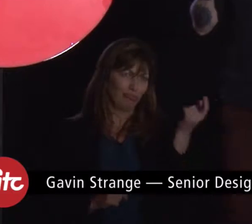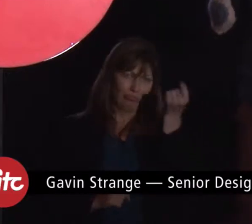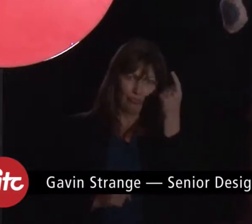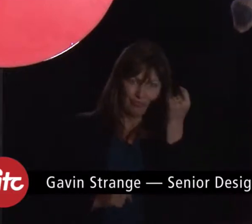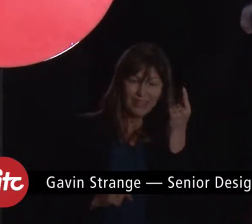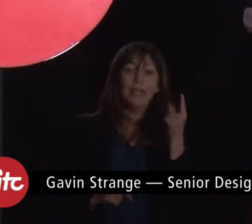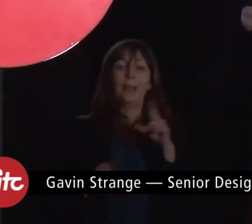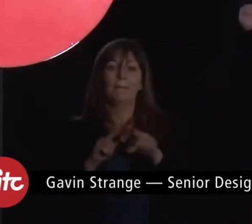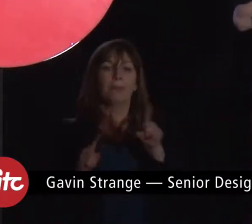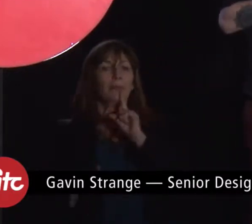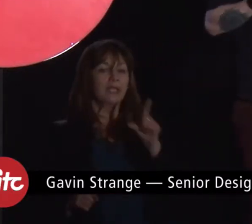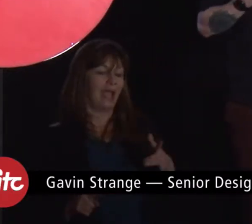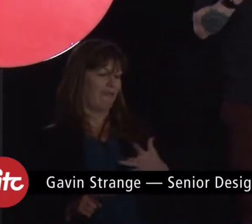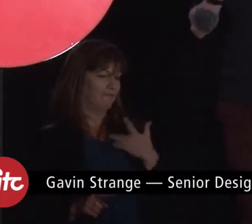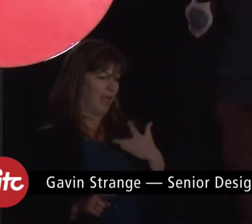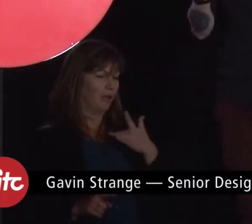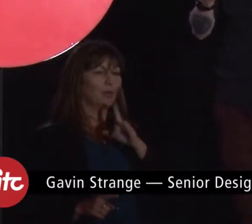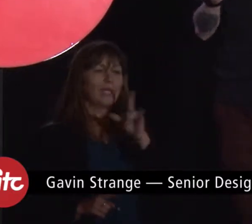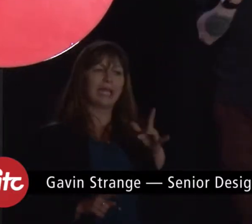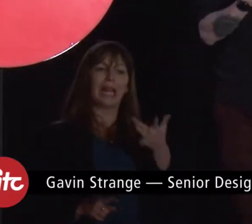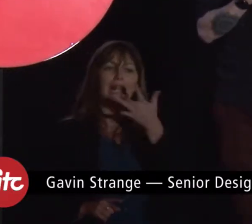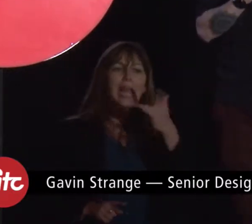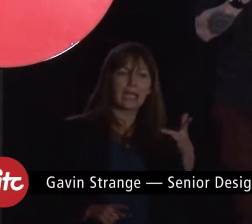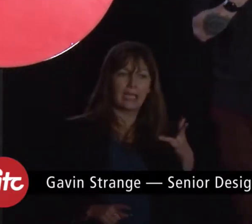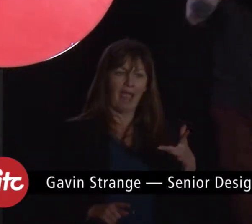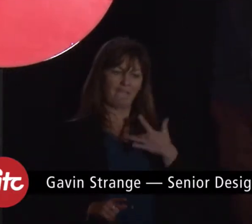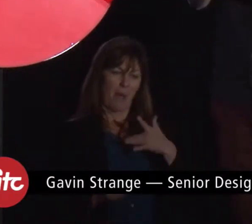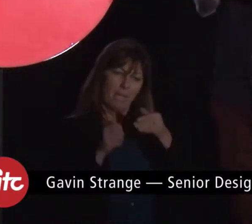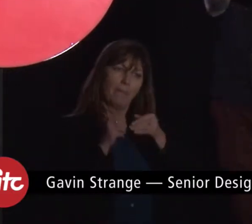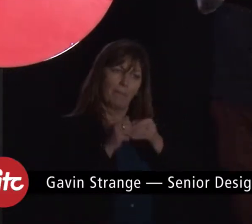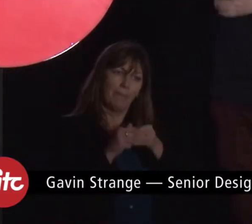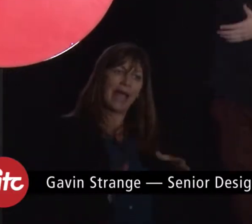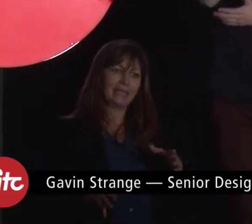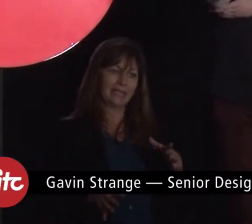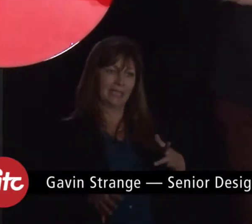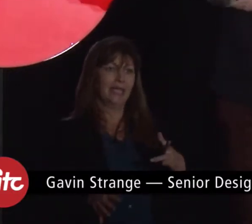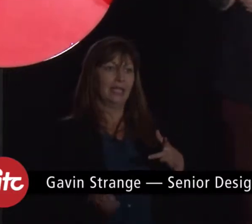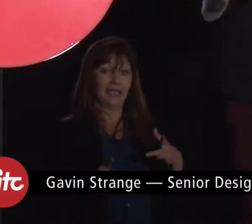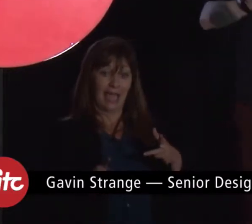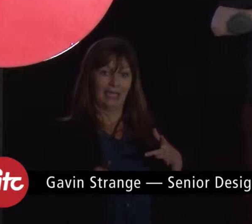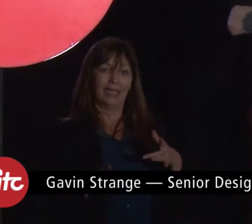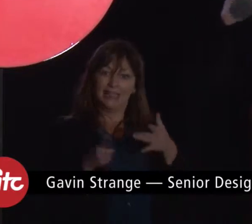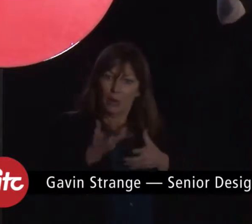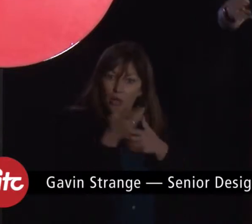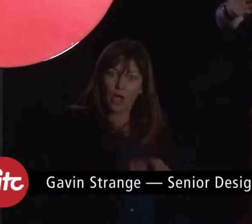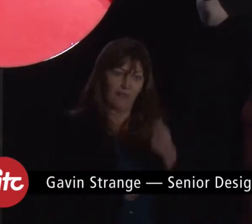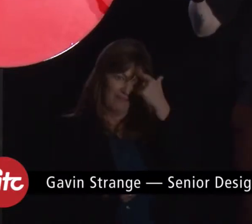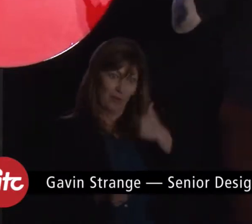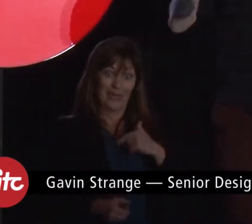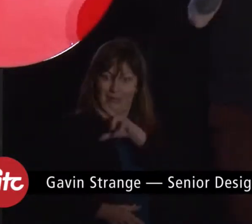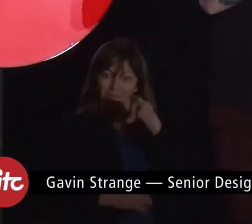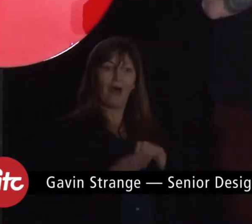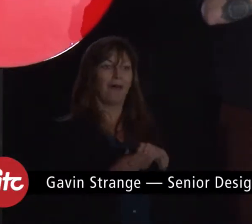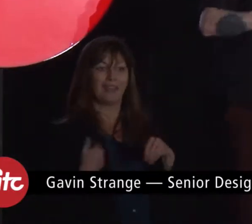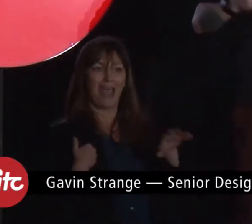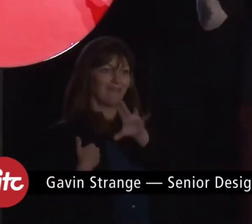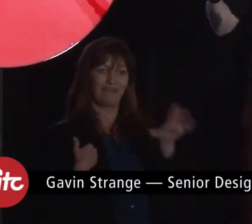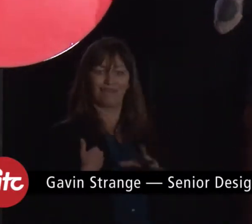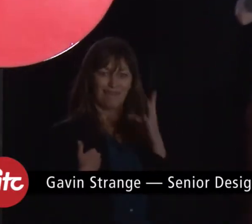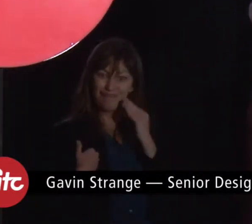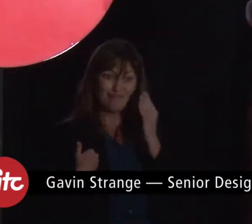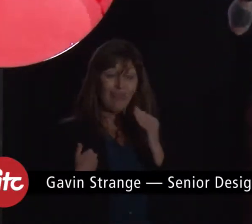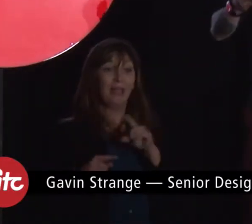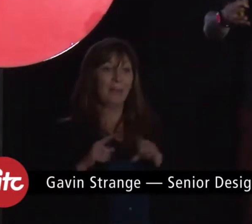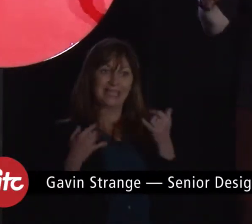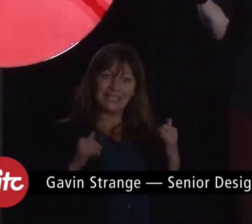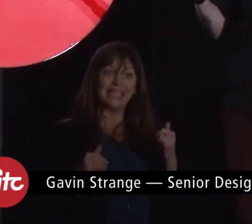stuff. I felt really just blessed that they had the confidence to go, he's never worked on a feature before, but, you know, they saw it the